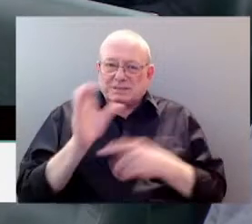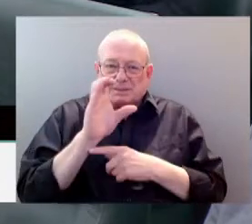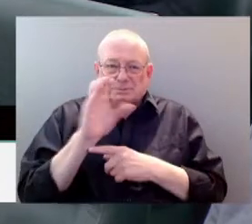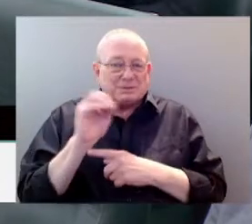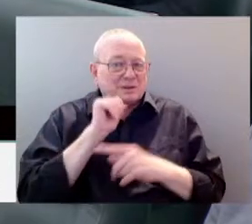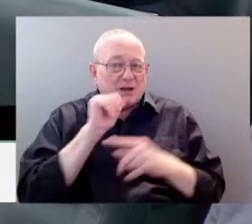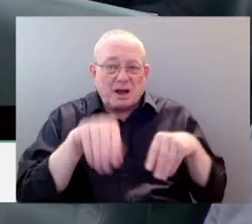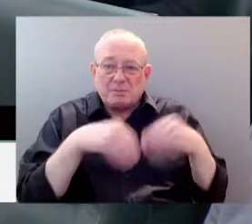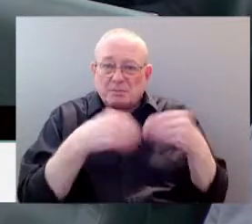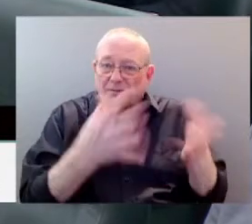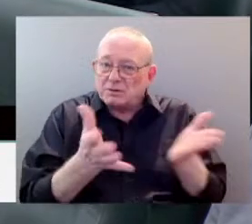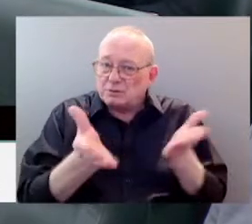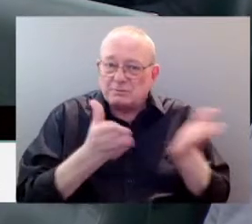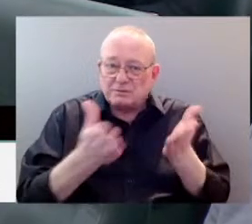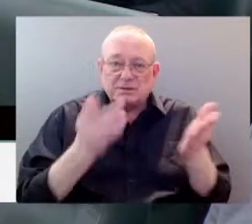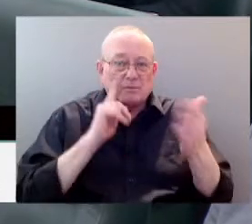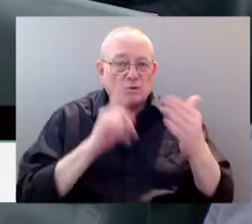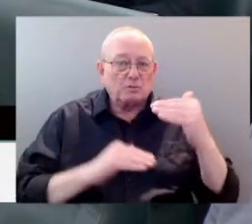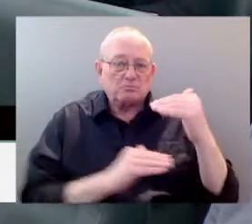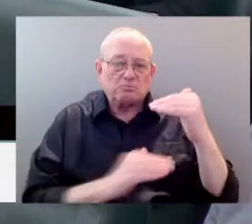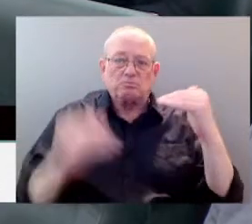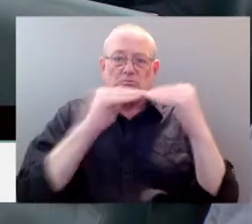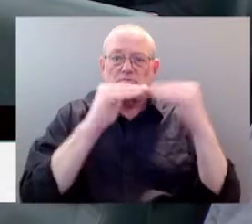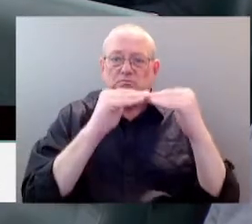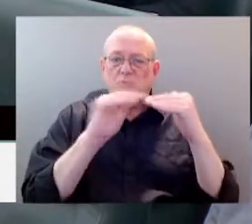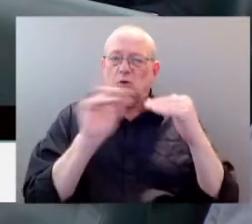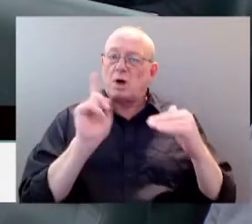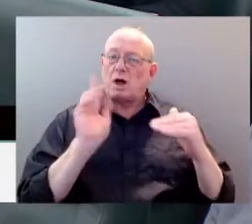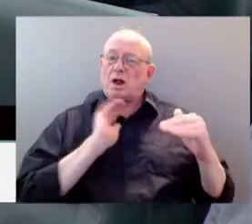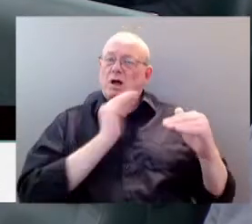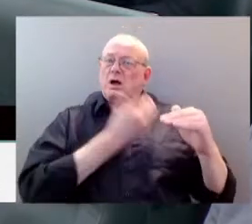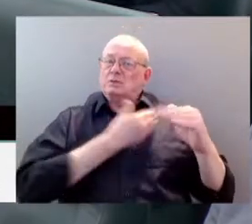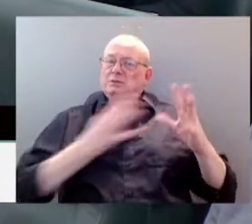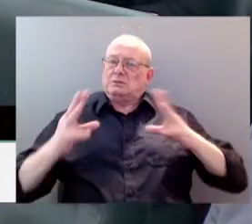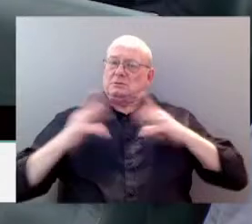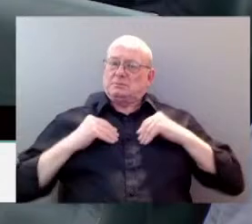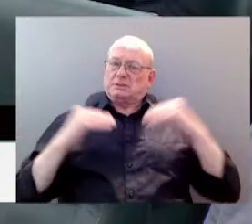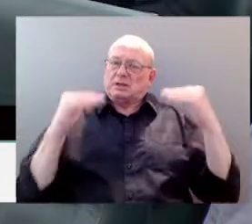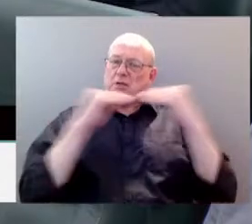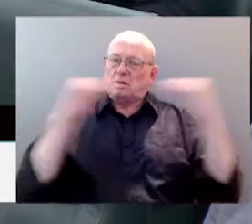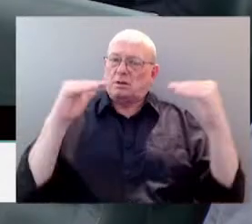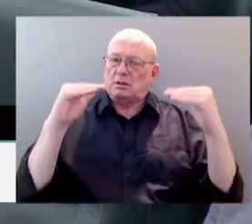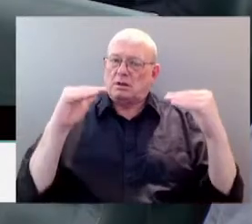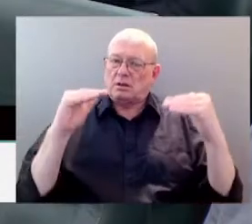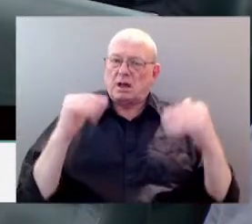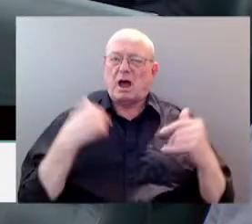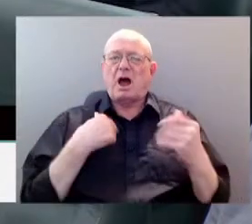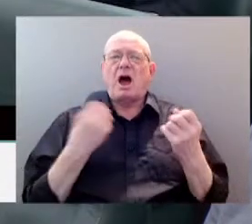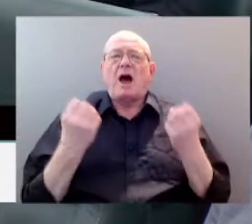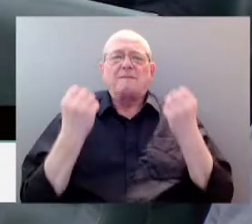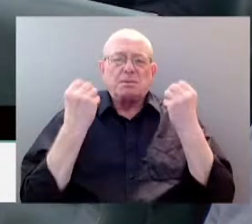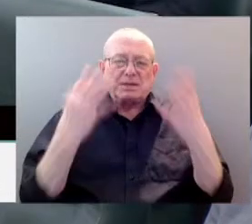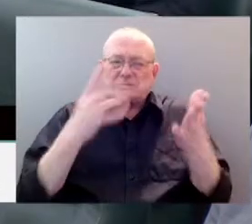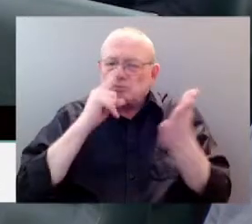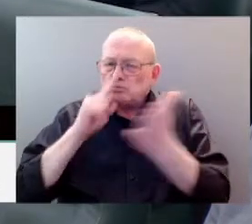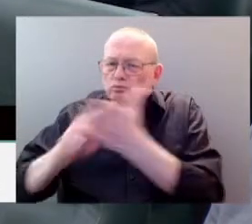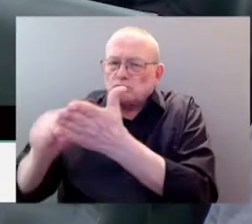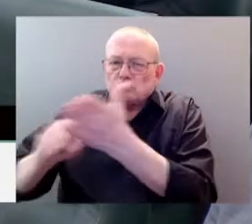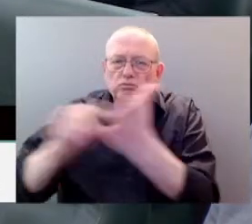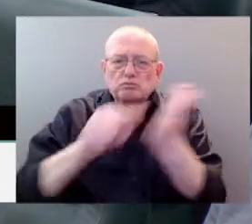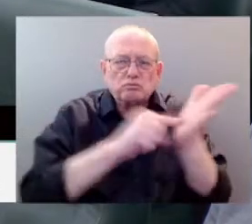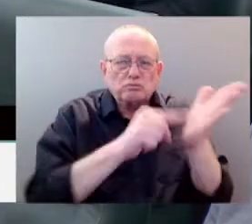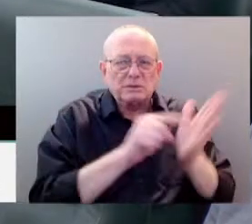standard of care that we find acceptable we are launching several investigations scss is going to launch an investigation to